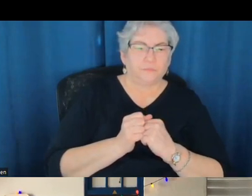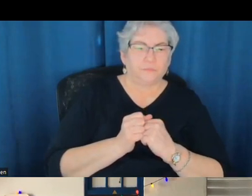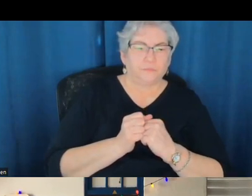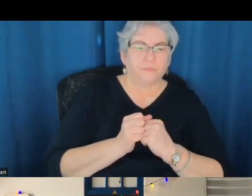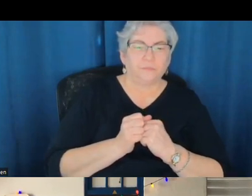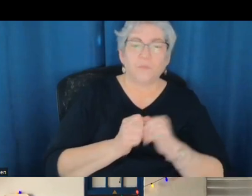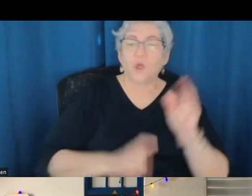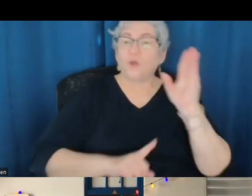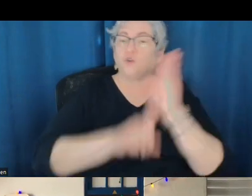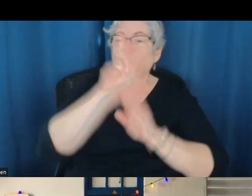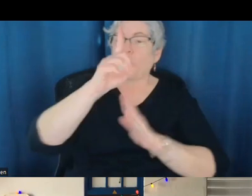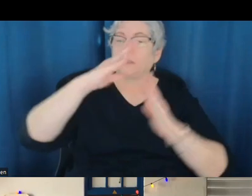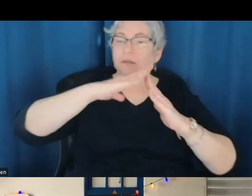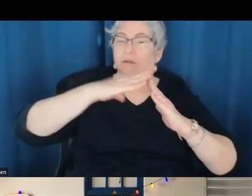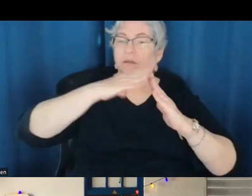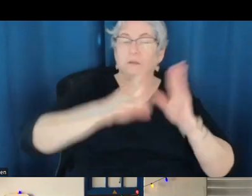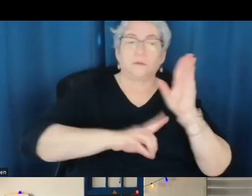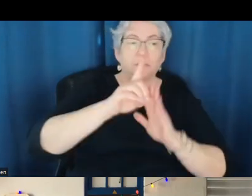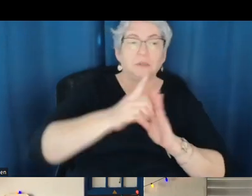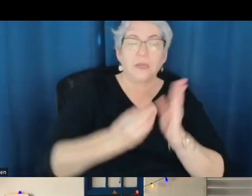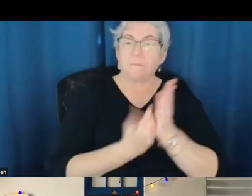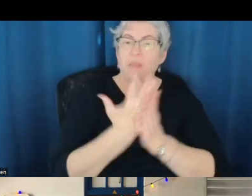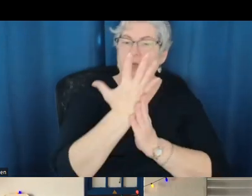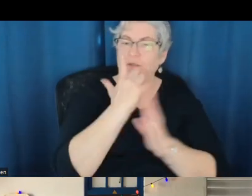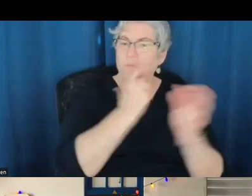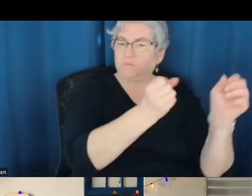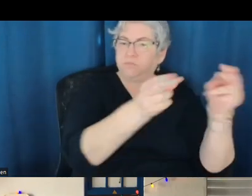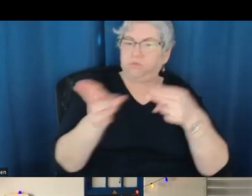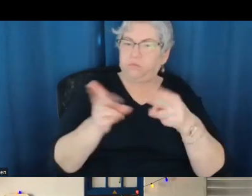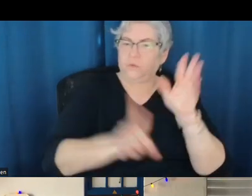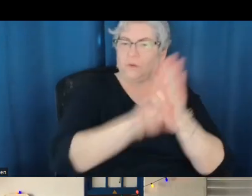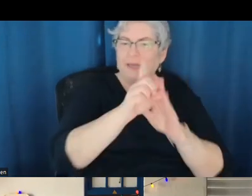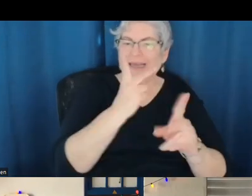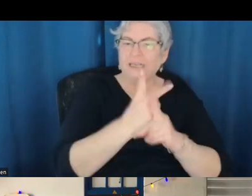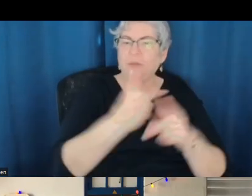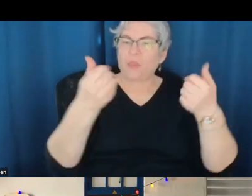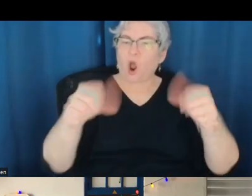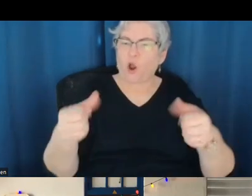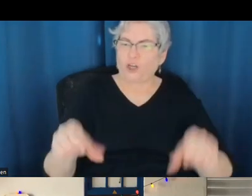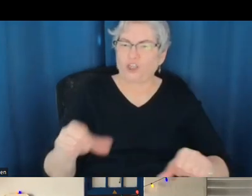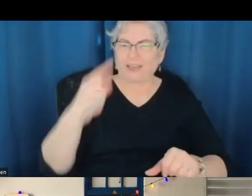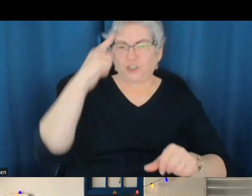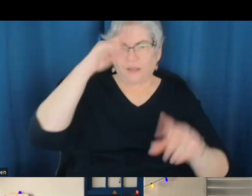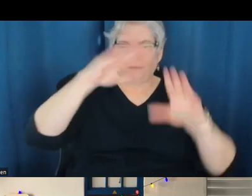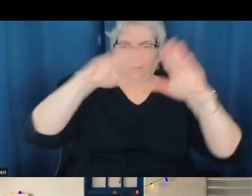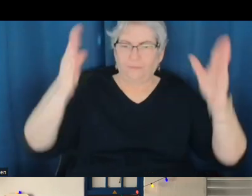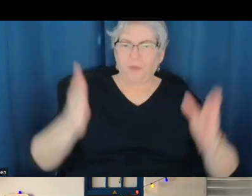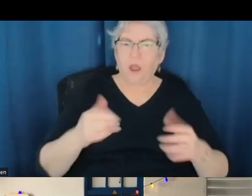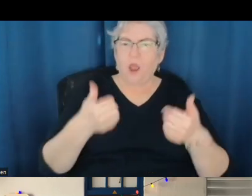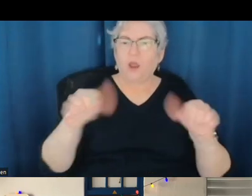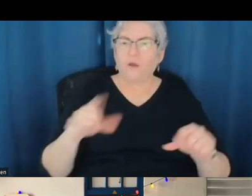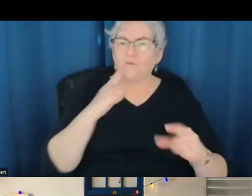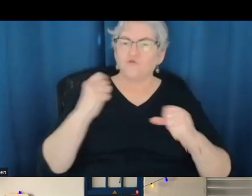In the tallest layer, where certain plants emerge above the rest, it's important to keep architecture in mind. You want to keep the focus on